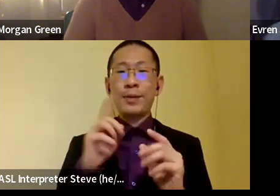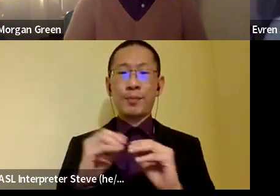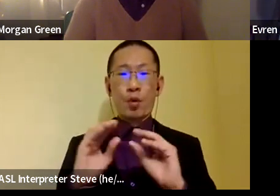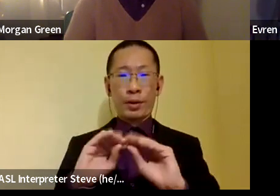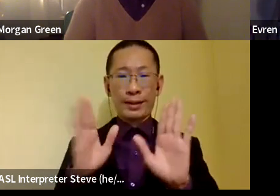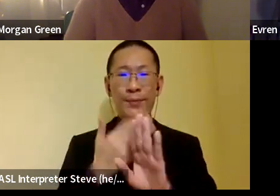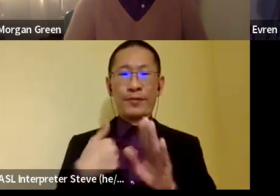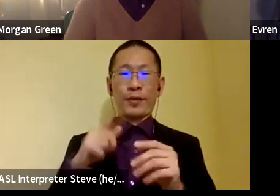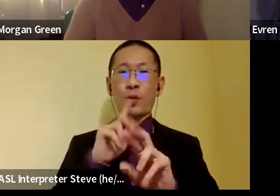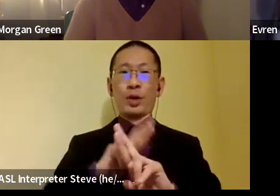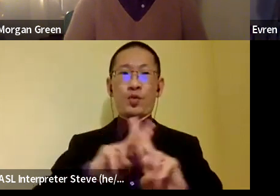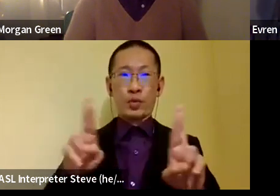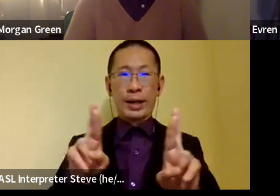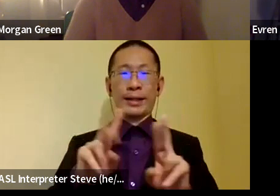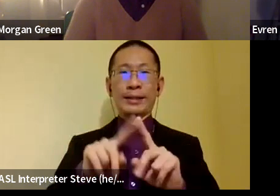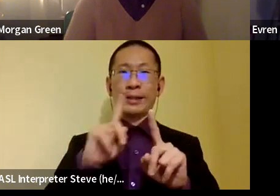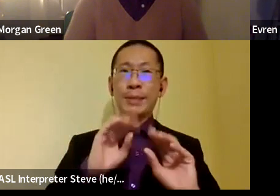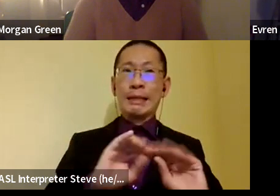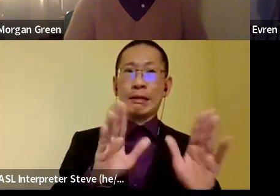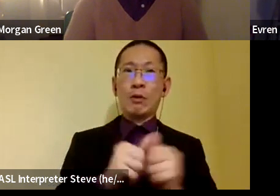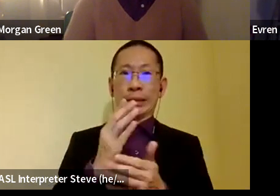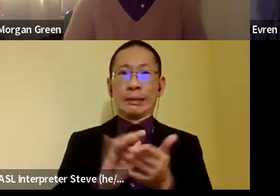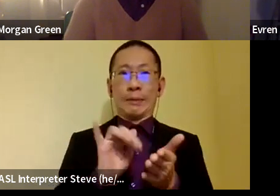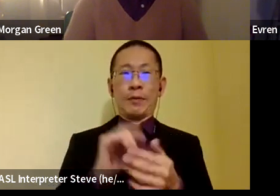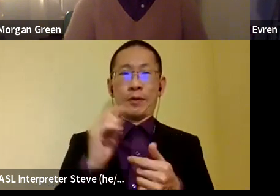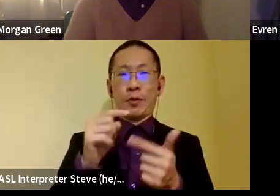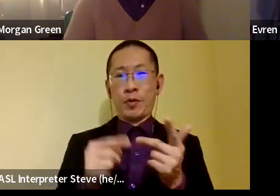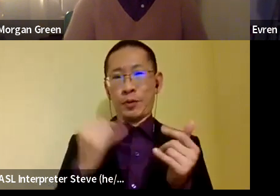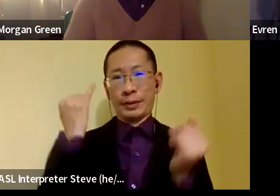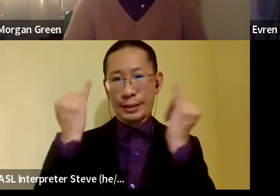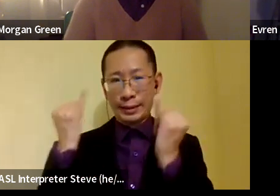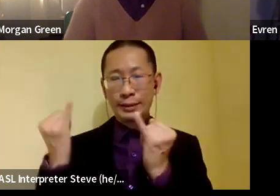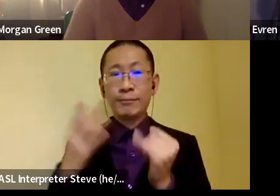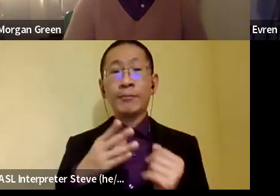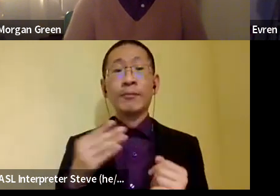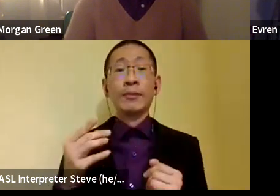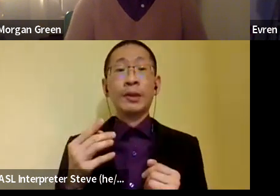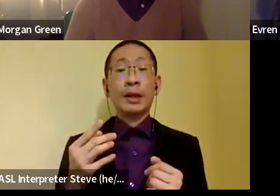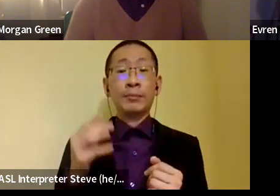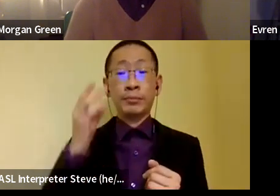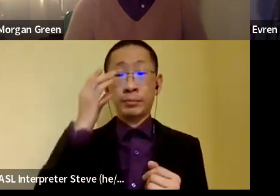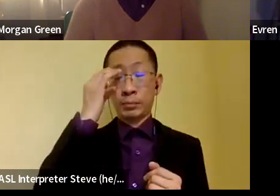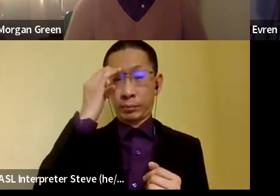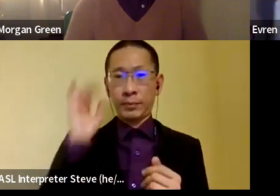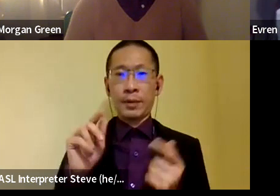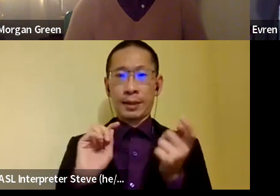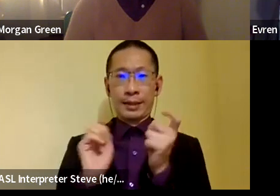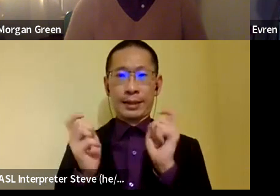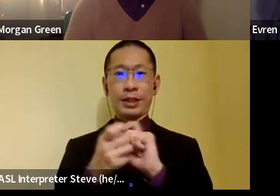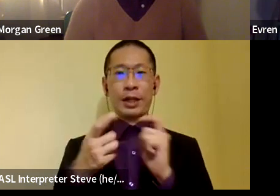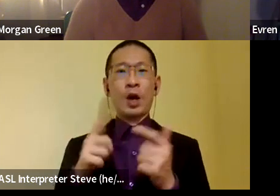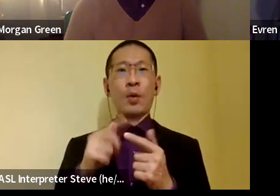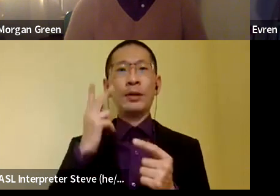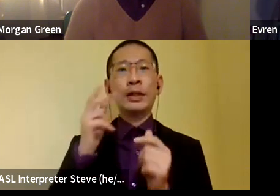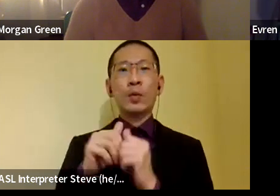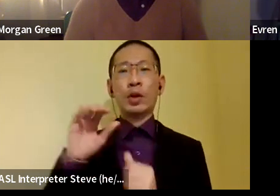before we're ready to be clear in some of those things. And in a way, the change I want to see at